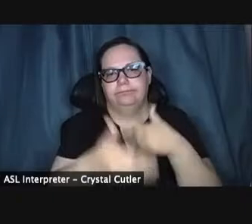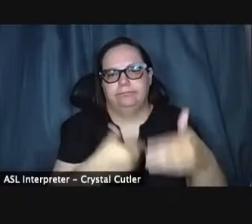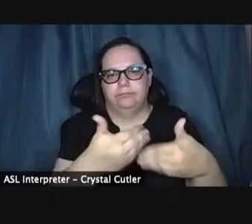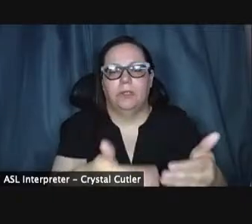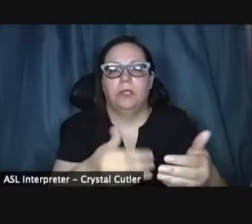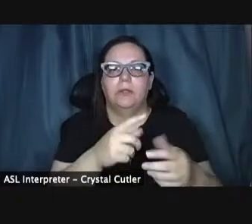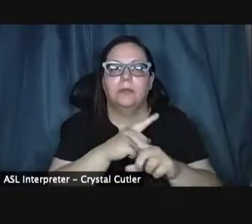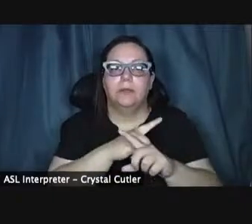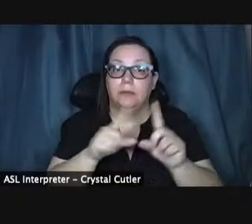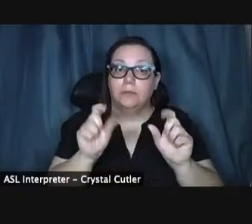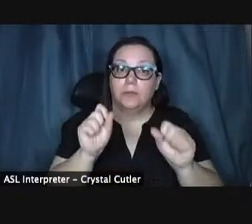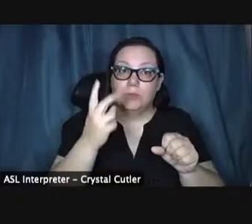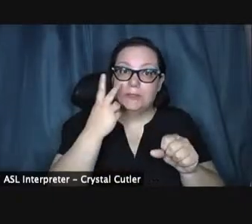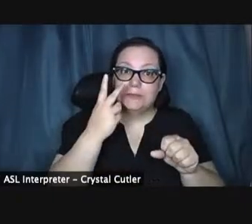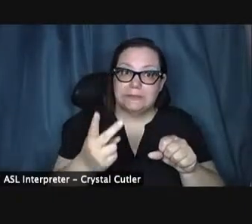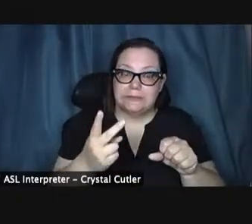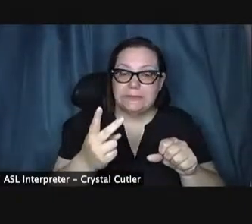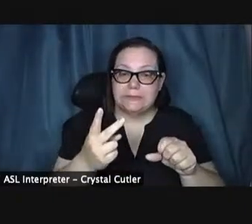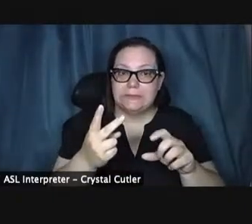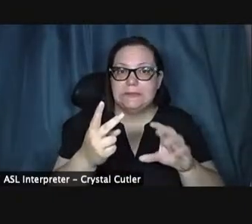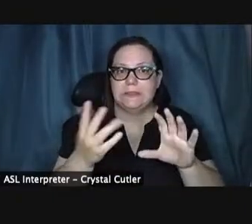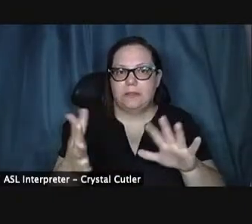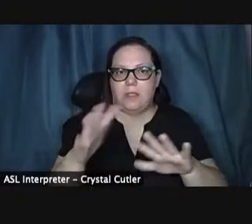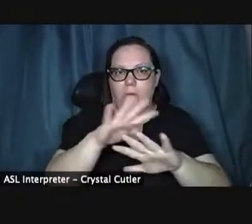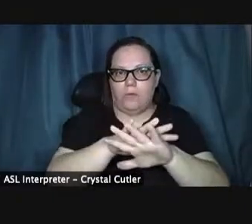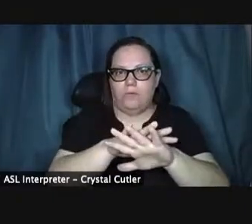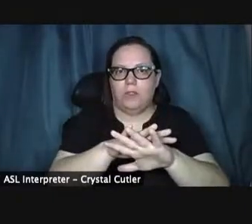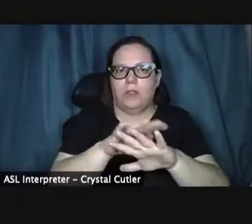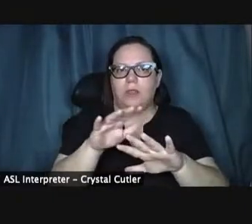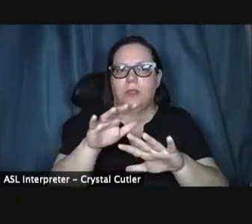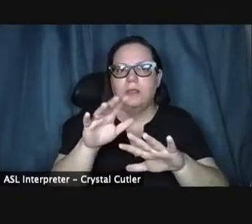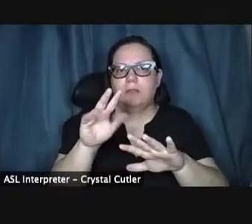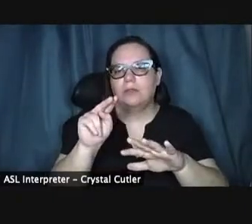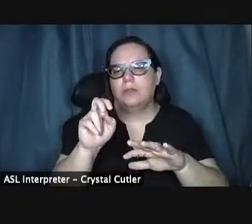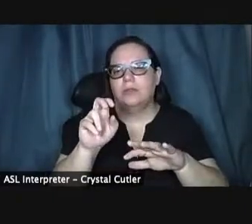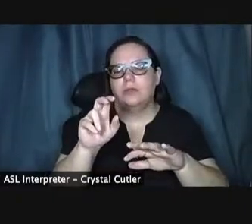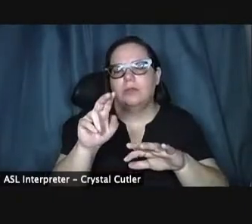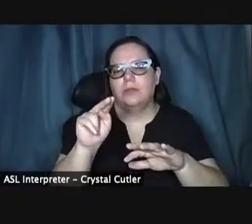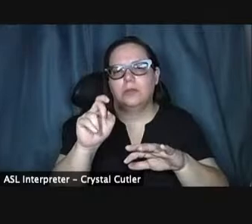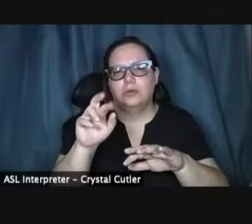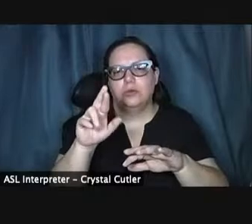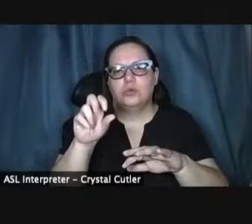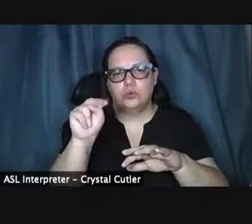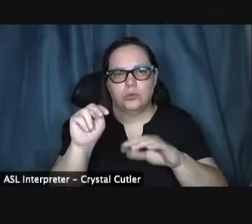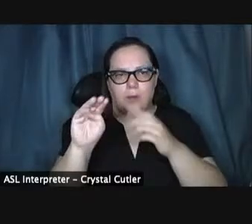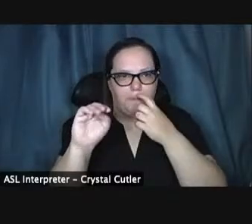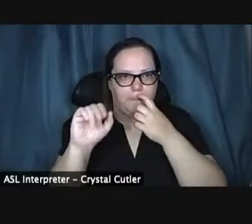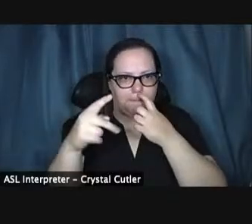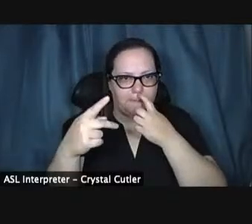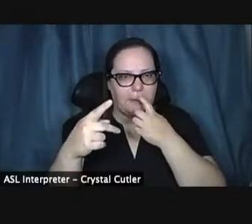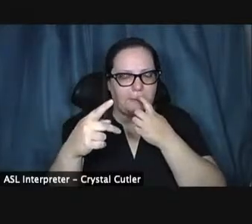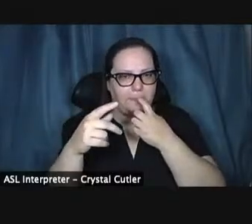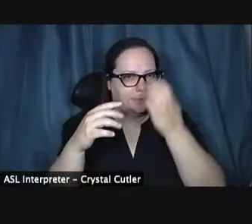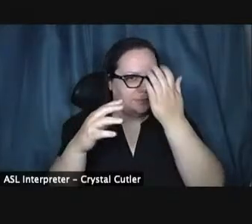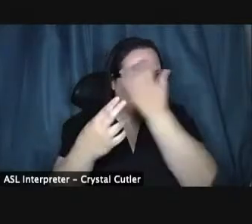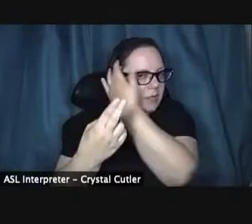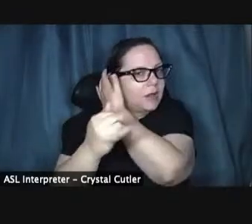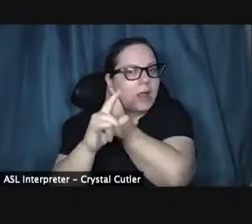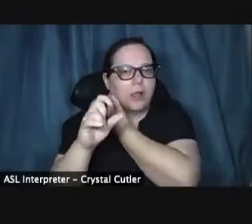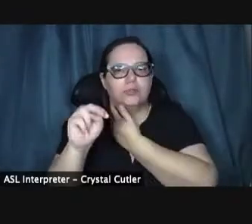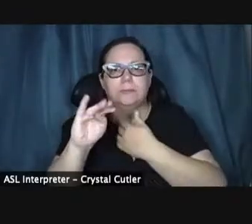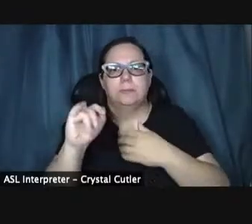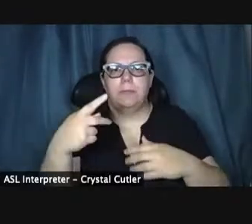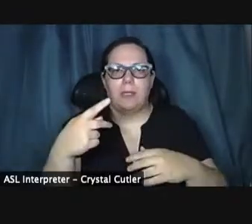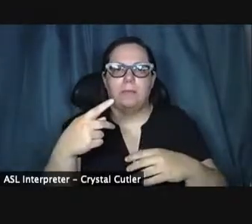Prospector hydrogen map or neutron flux map. And here's Cabeus, where L-Cross impacted right there. And the areas we're looking